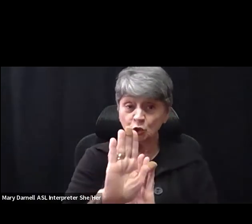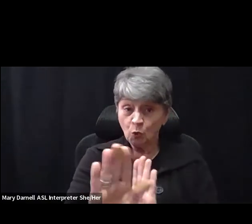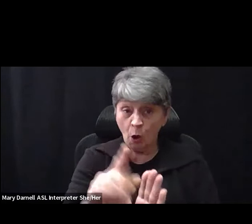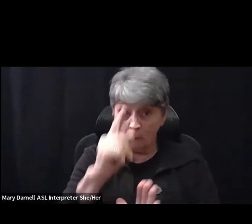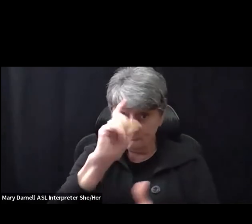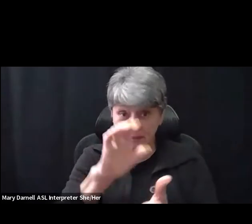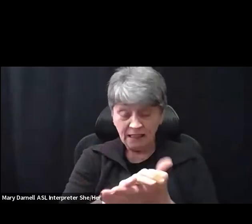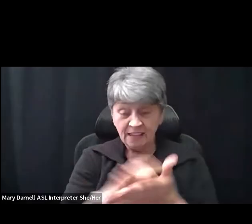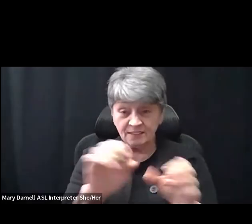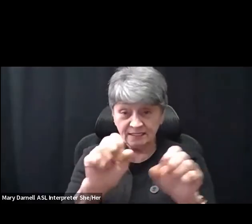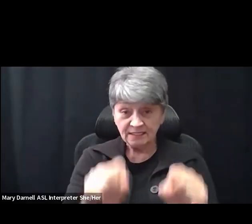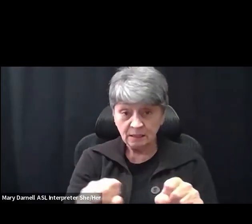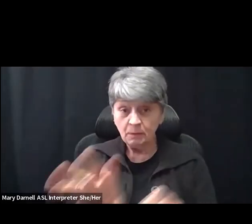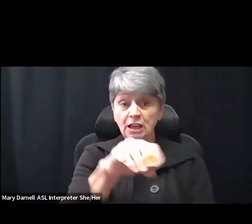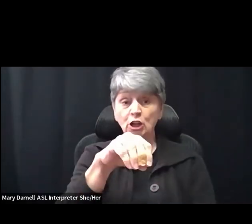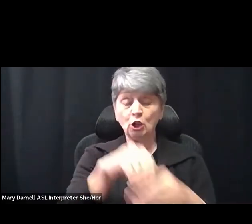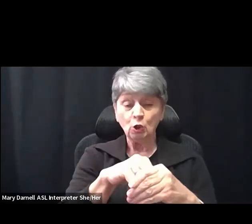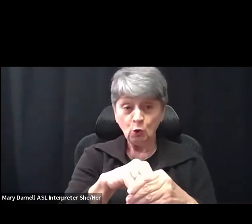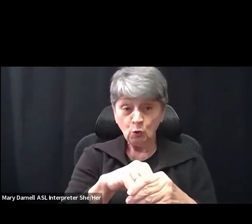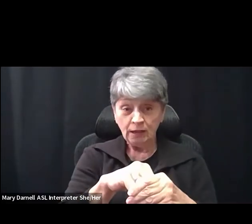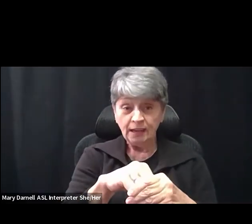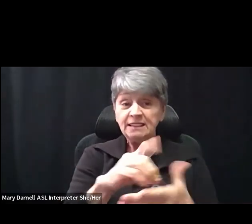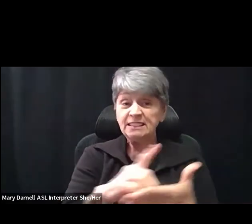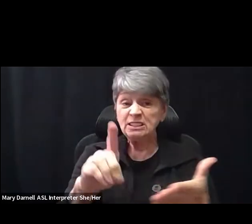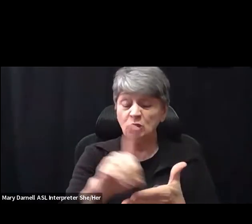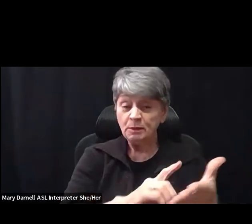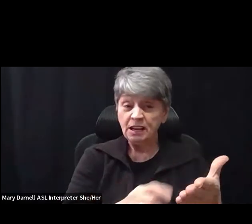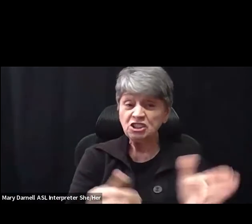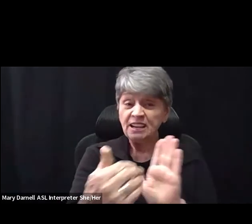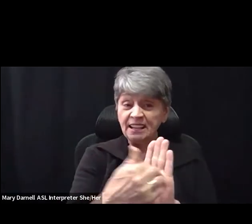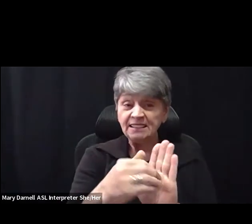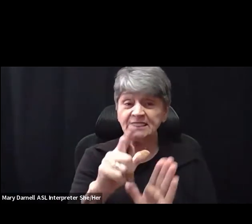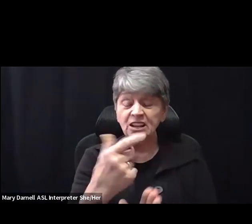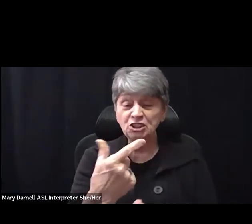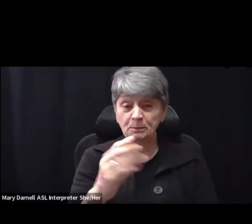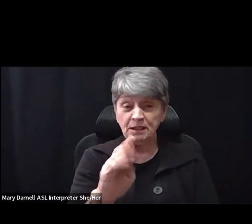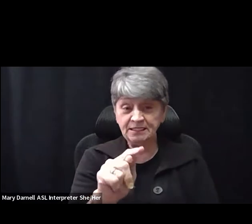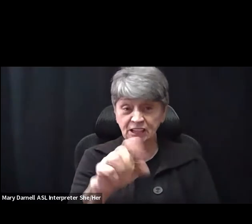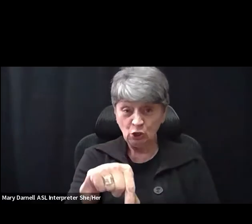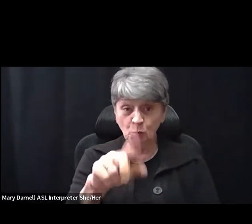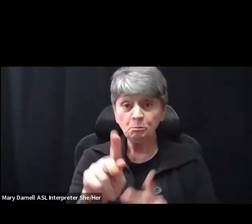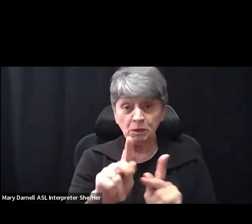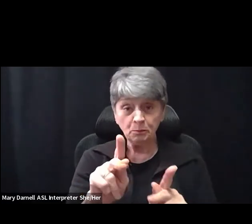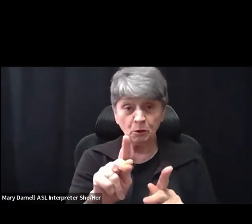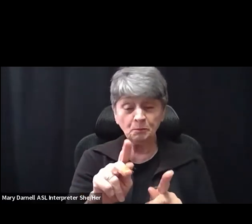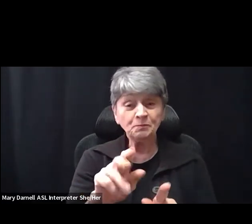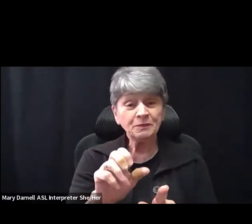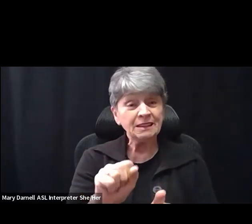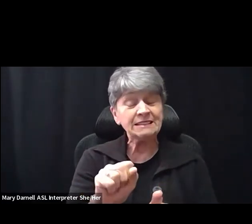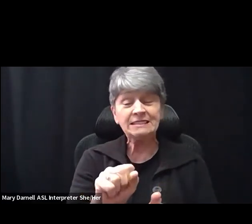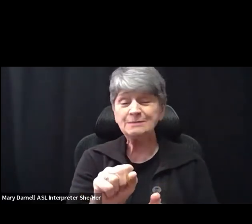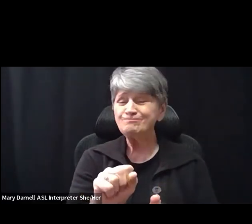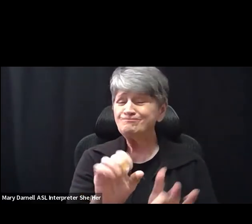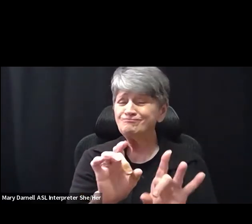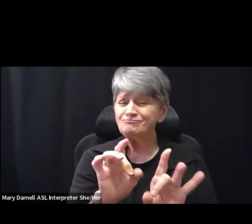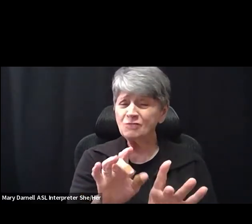including discrimination against LGBTQ people, is about as core a violation of religious freedom